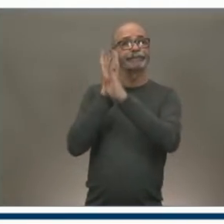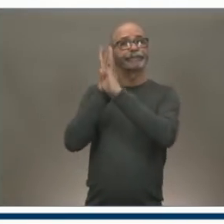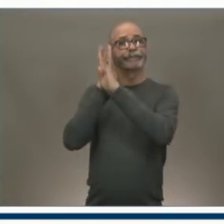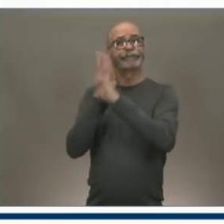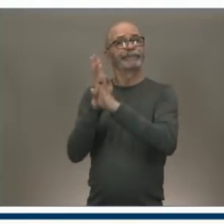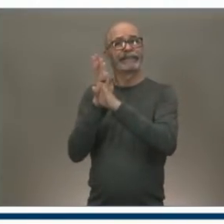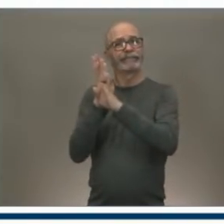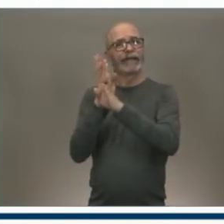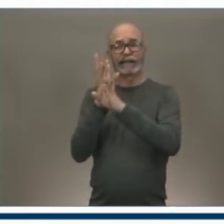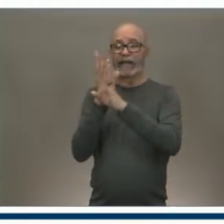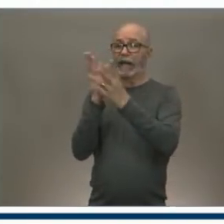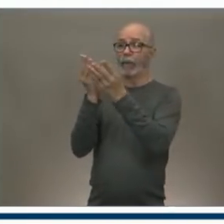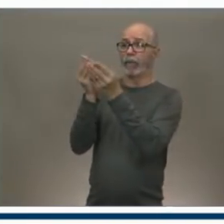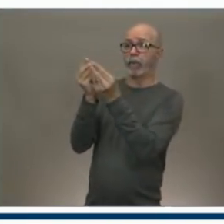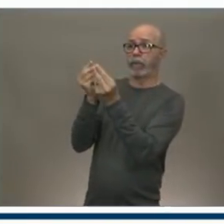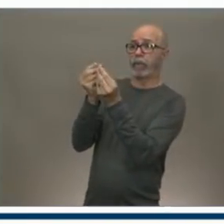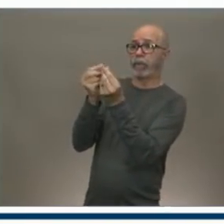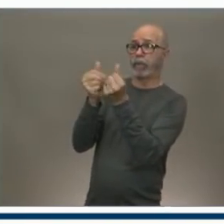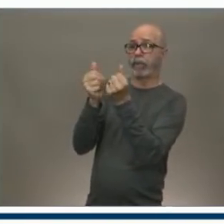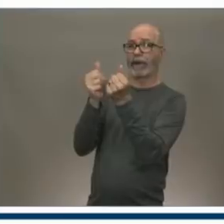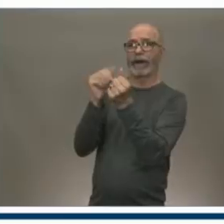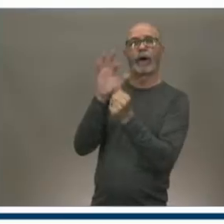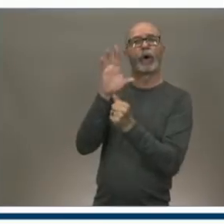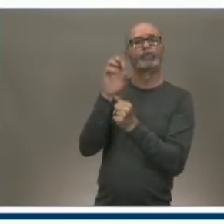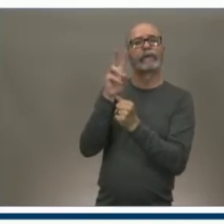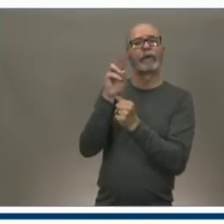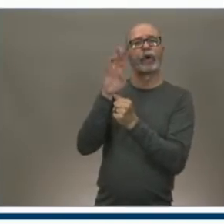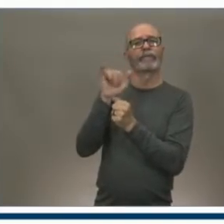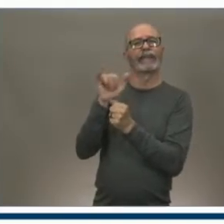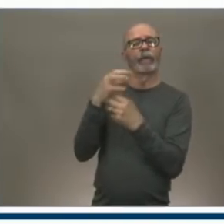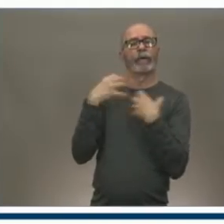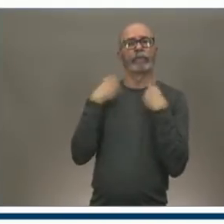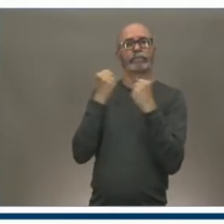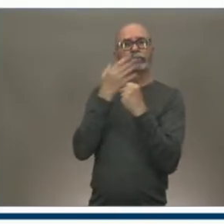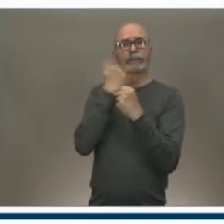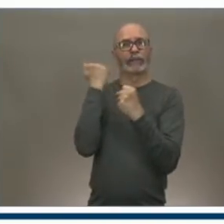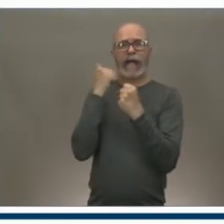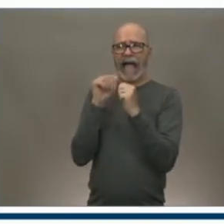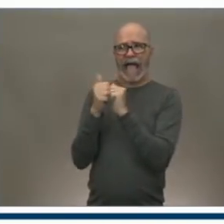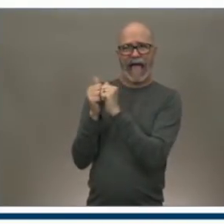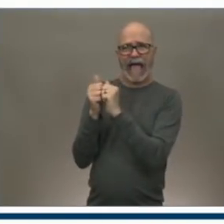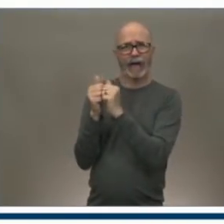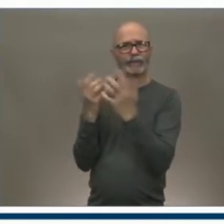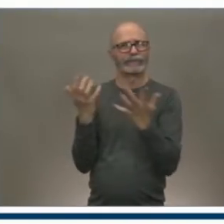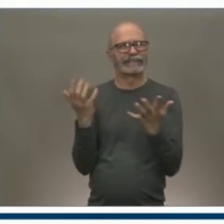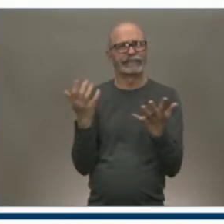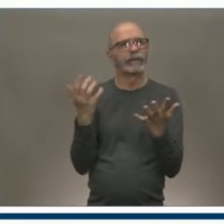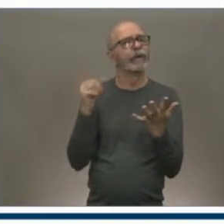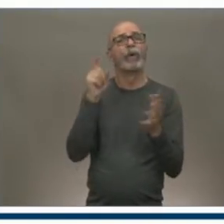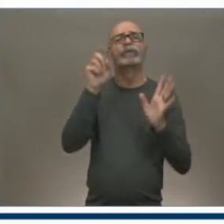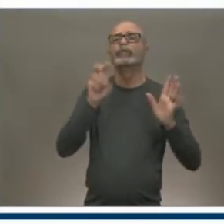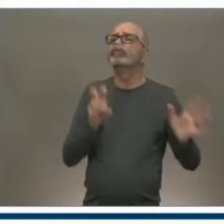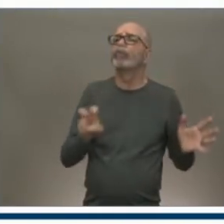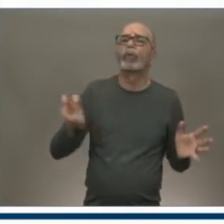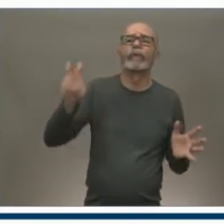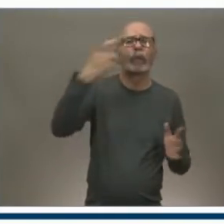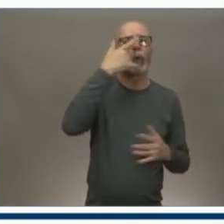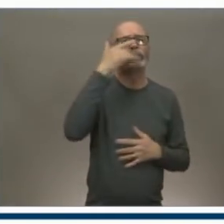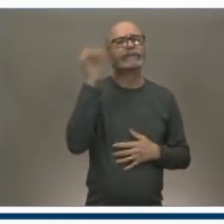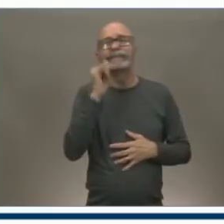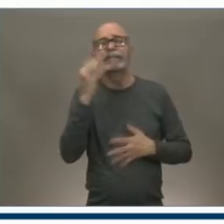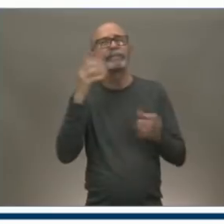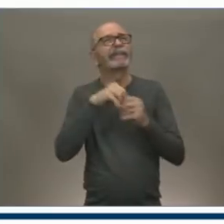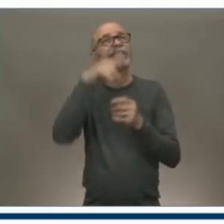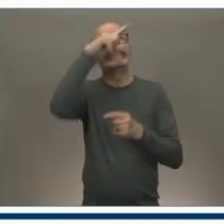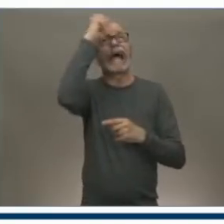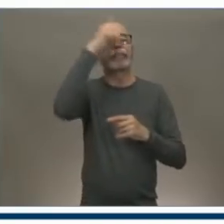give tourism operators some indication of what they might be able to expect this coming summer? Well, I think there's a lot of unknowns for